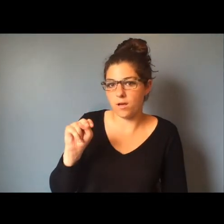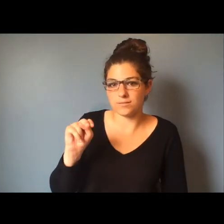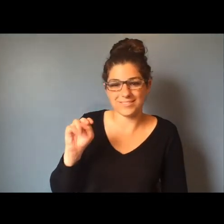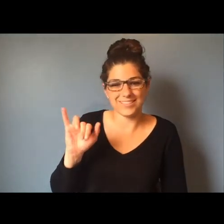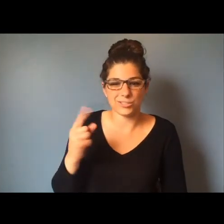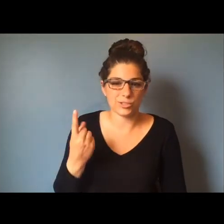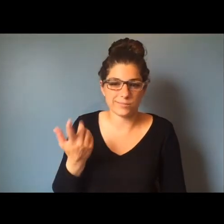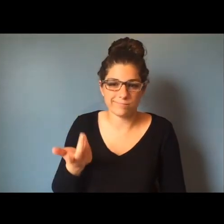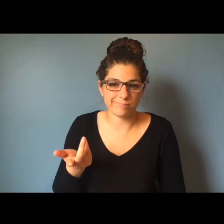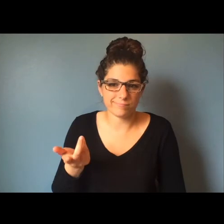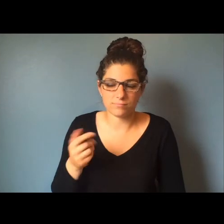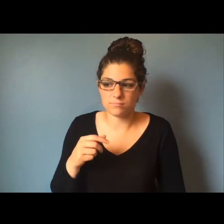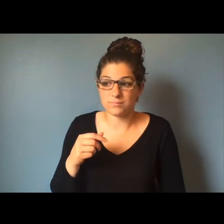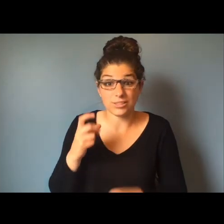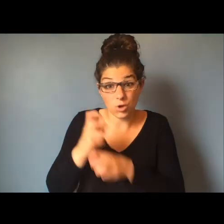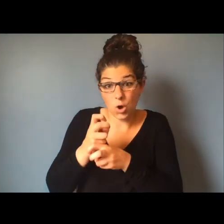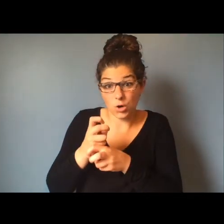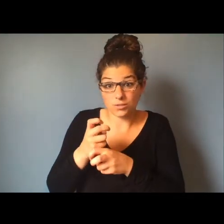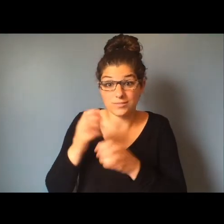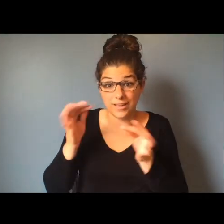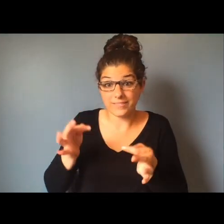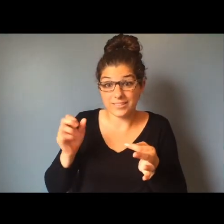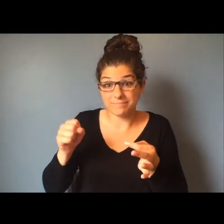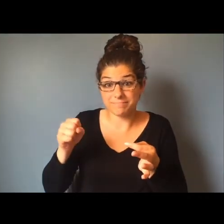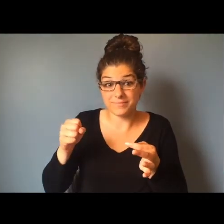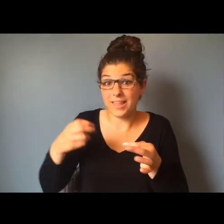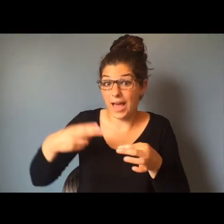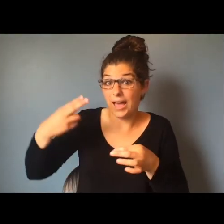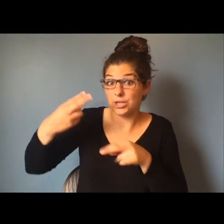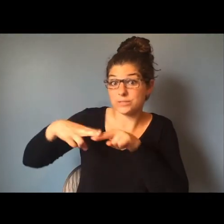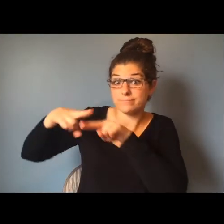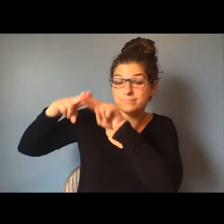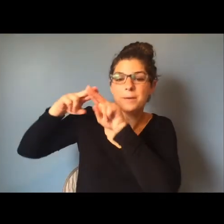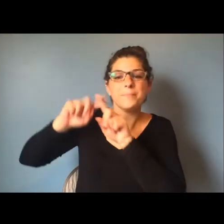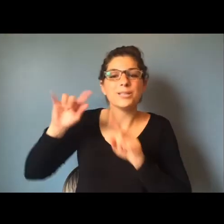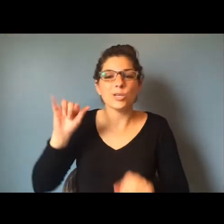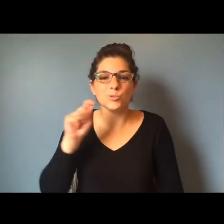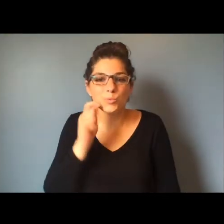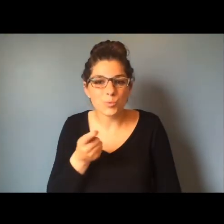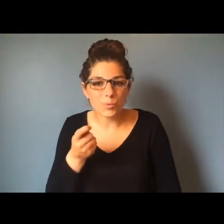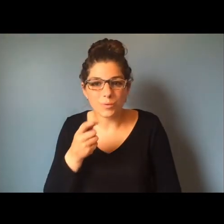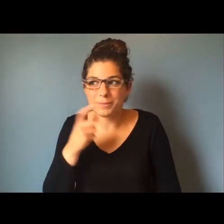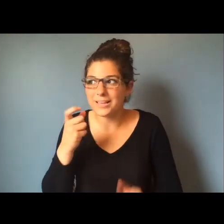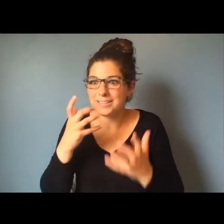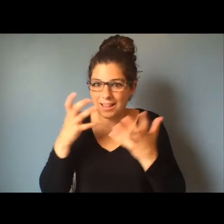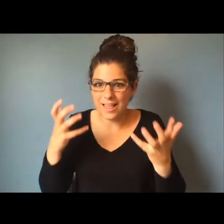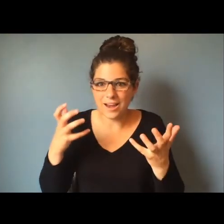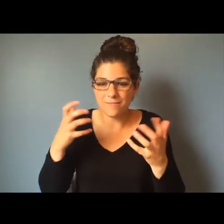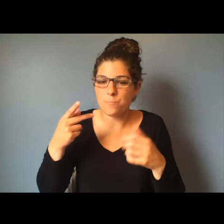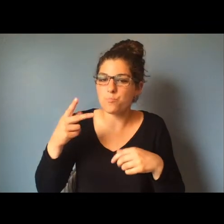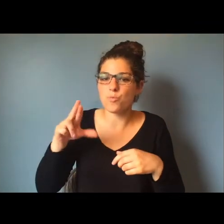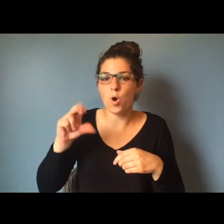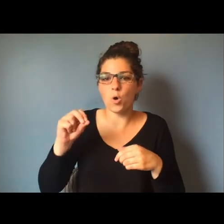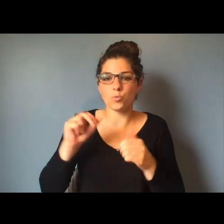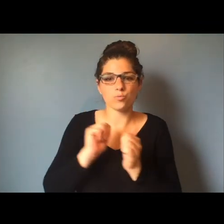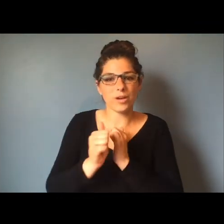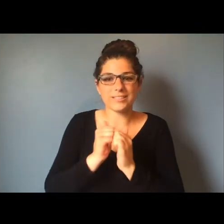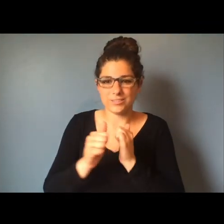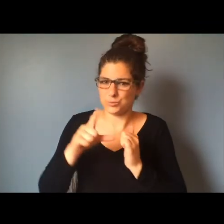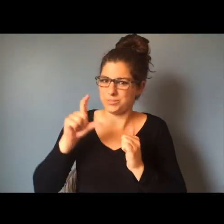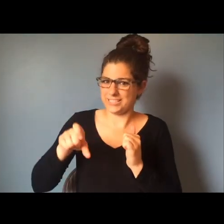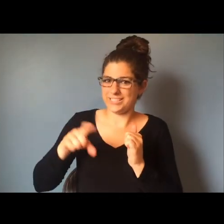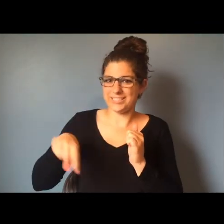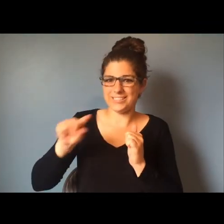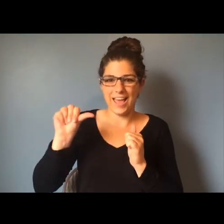just it's hard, definitely, the higher you get. But also it's cool because at a lot of these pro races, you meet these